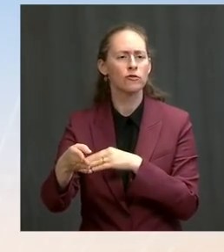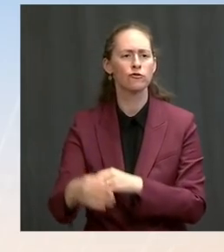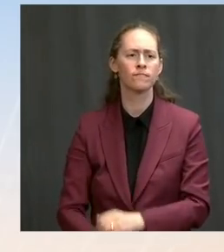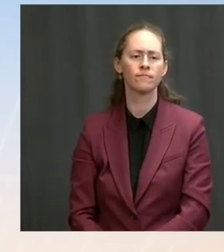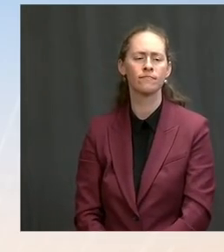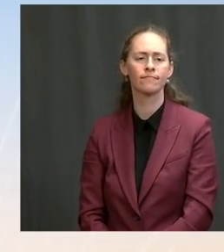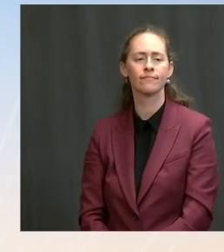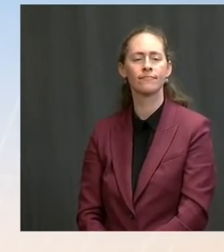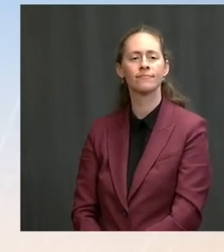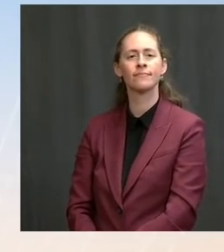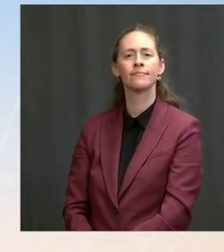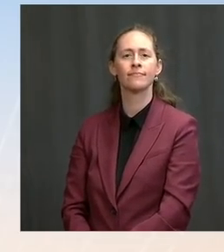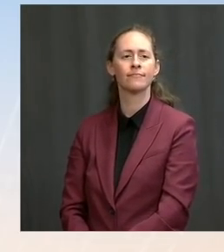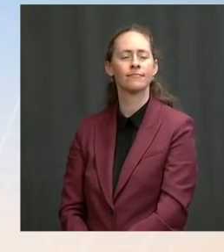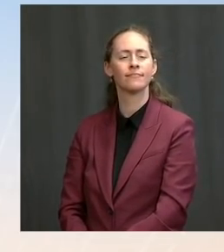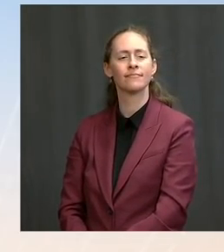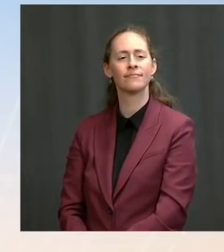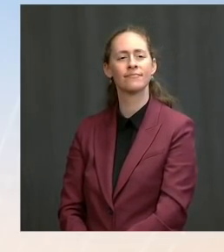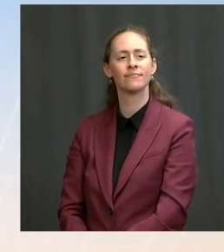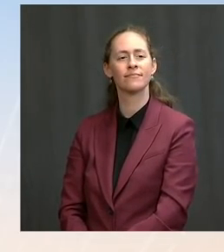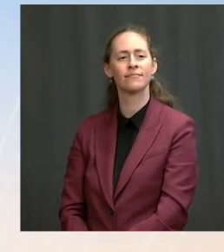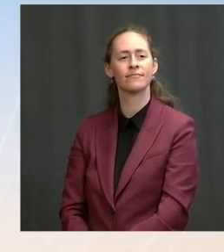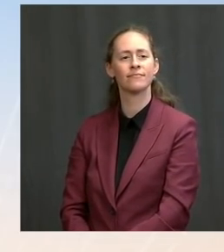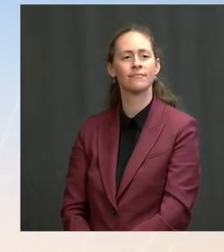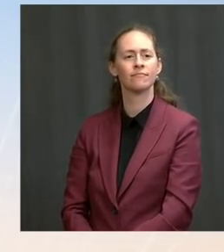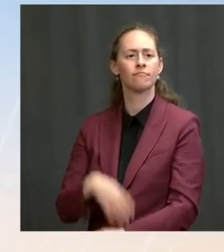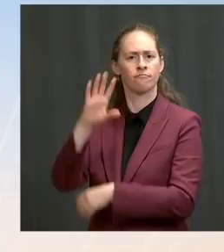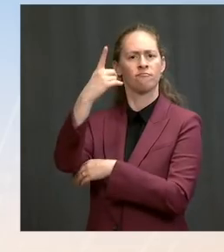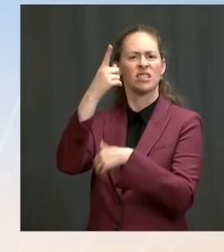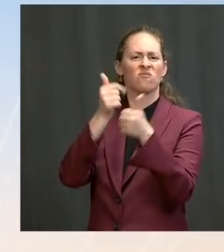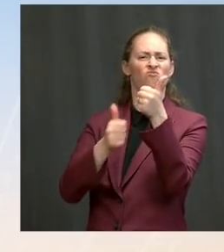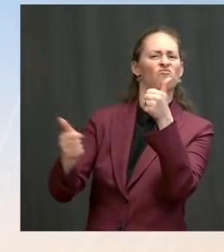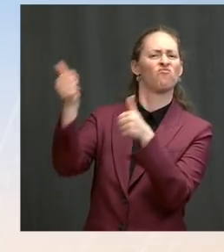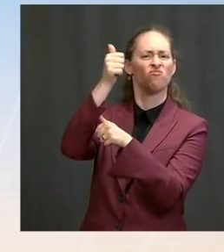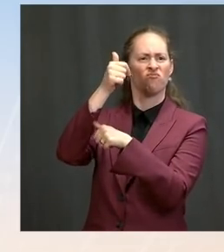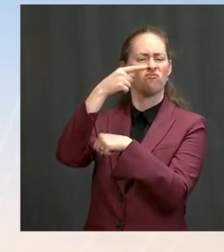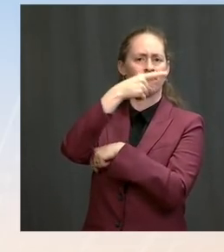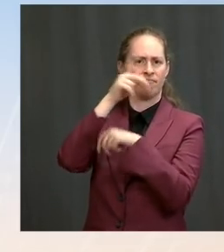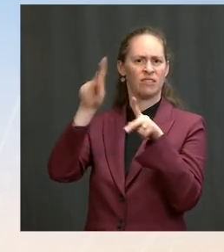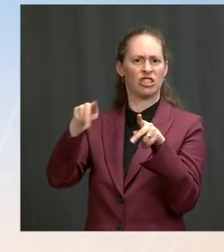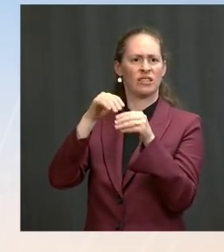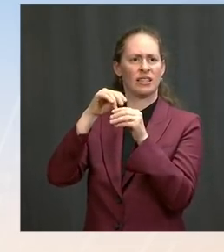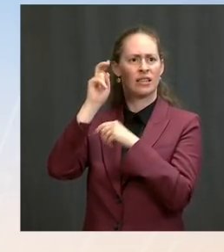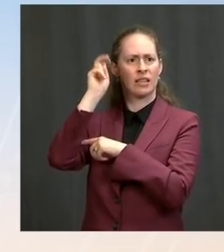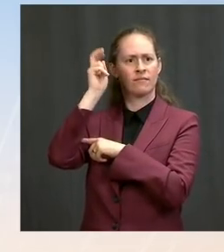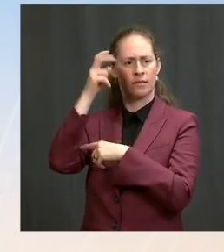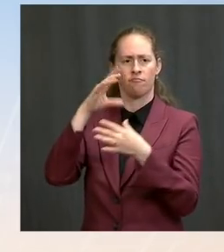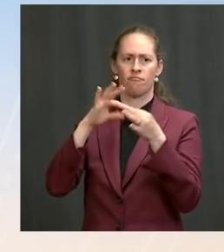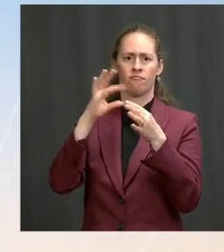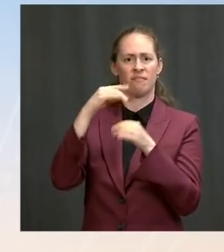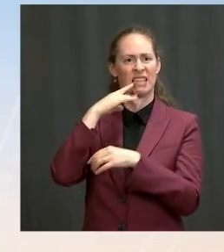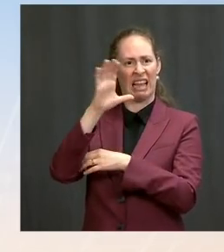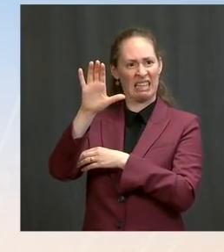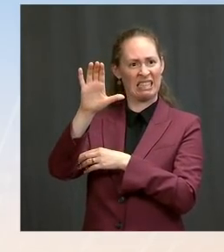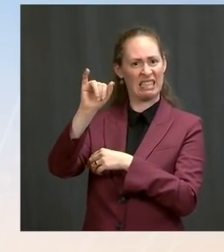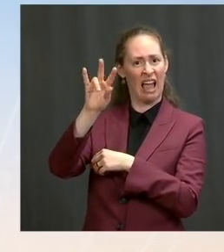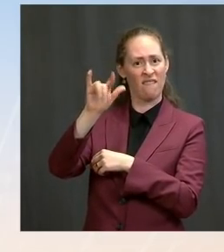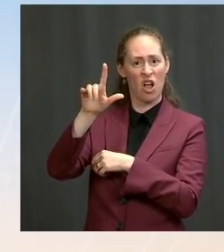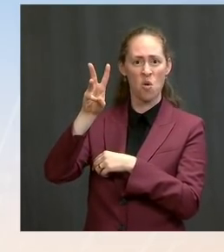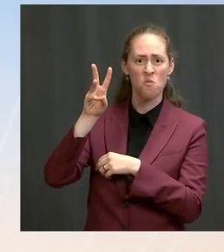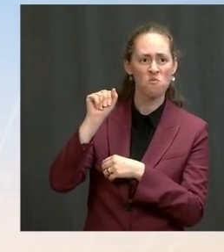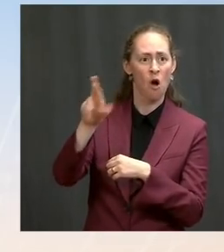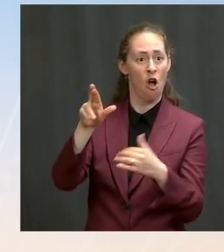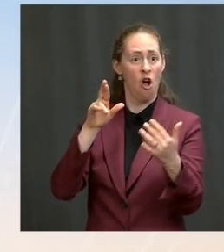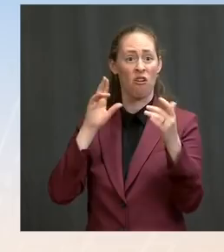the general there, the commander in Afghanistan for the United States, who said yesterday to reporters, "Civil war is certainly a path that can be visualized if it continues on the trajectory